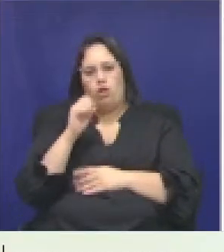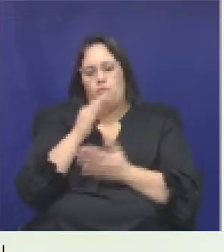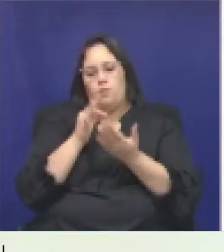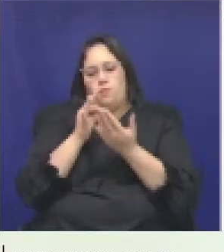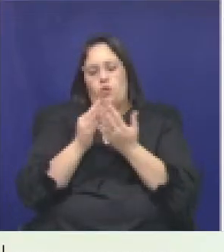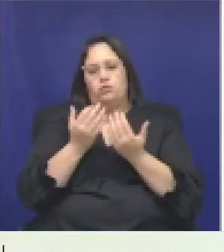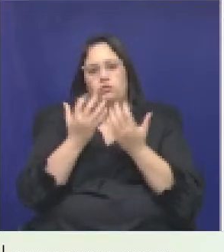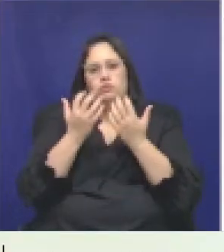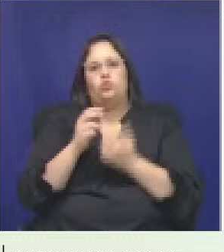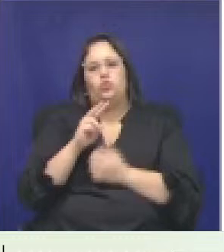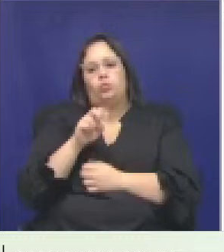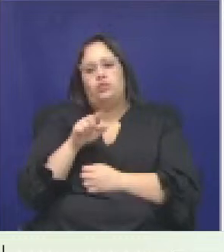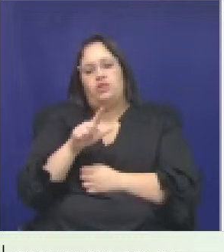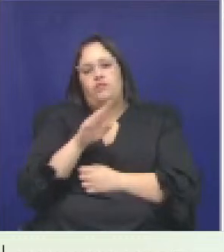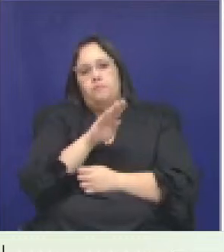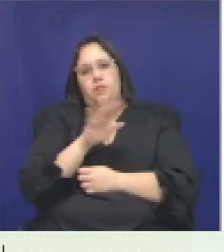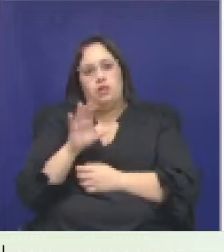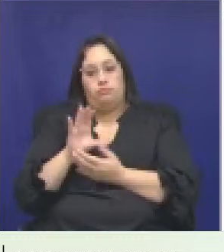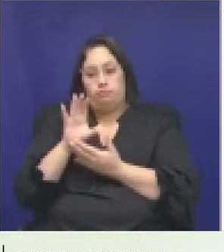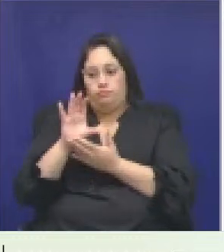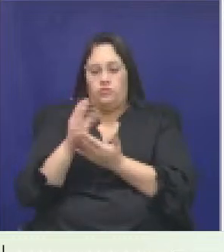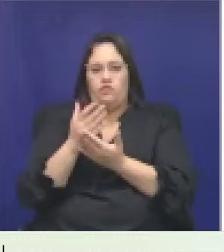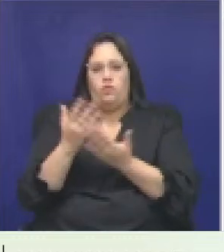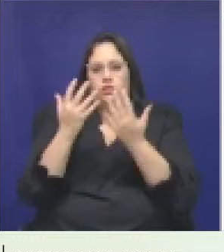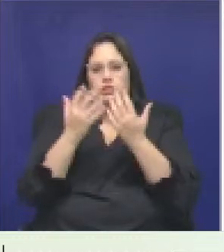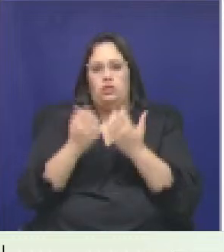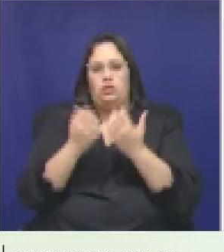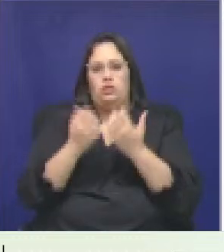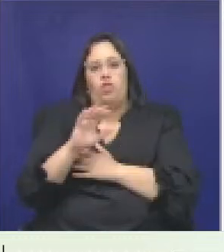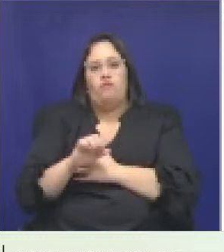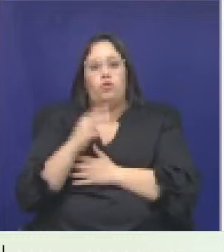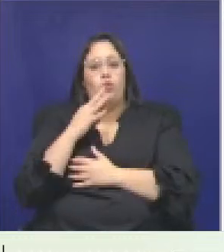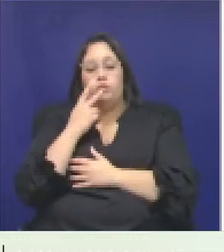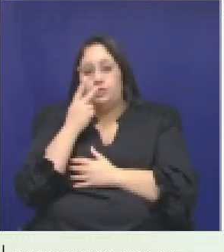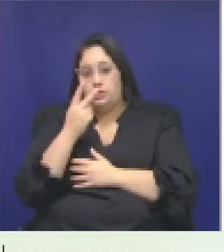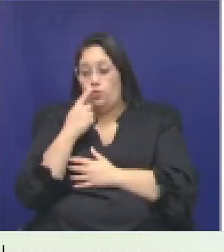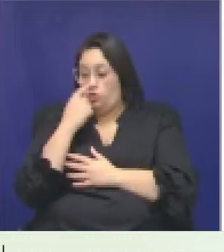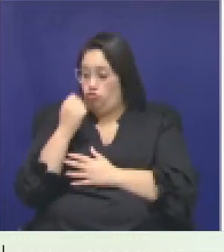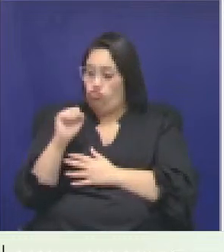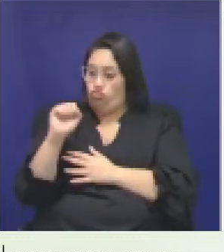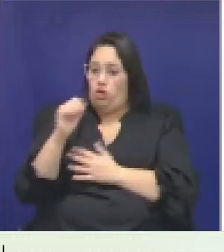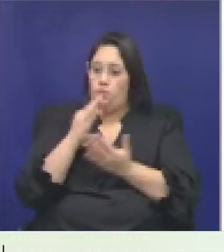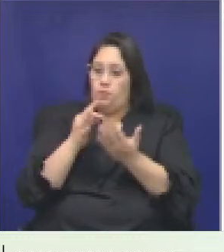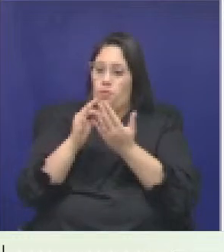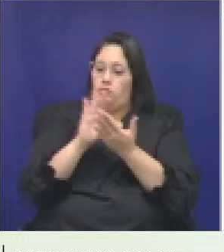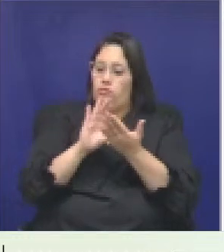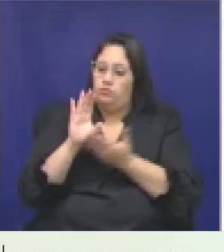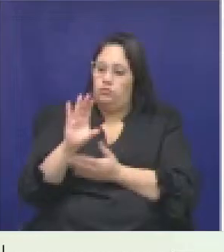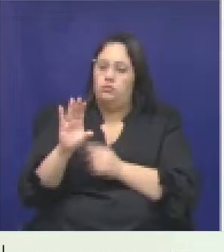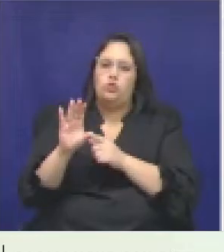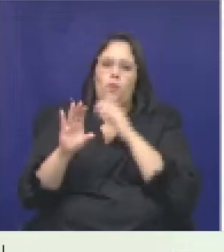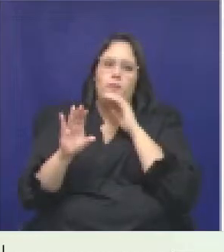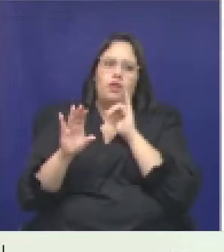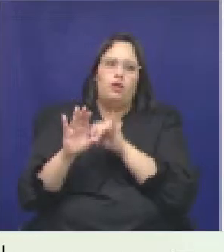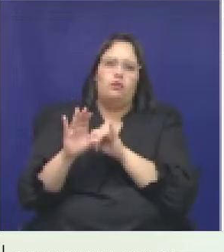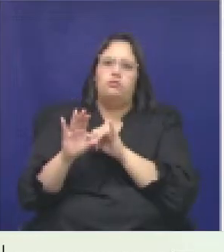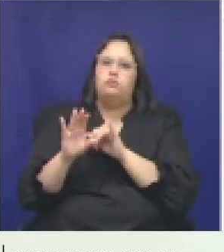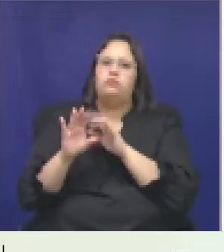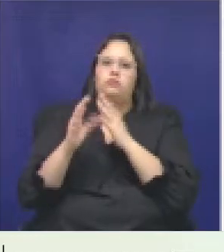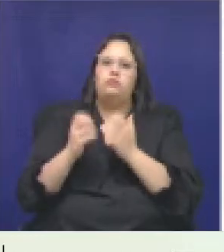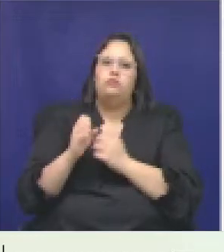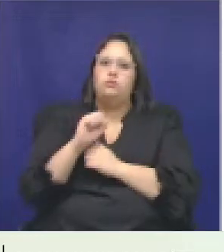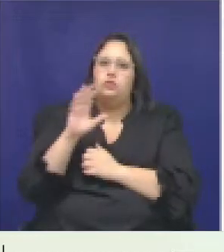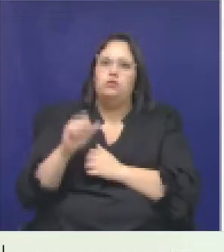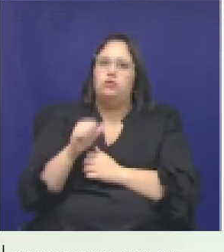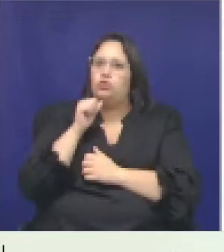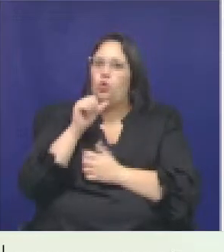of 2.7 billion to Statistics South Africa. When we say we reject the proposed allocation, we don't mean that Stats SA must